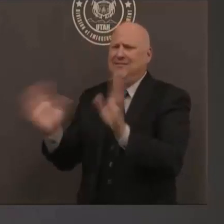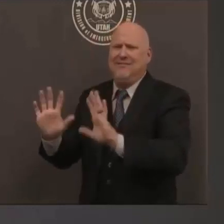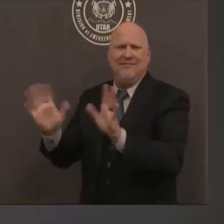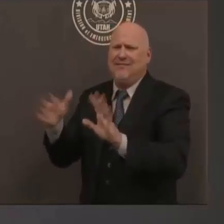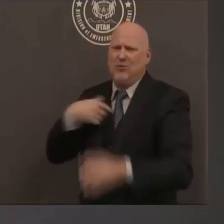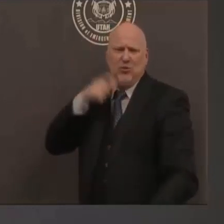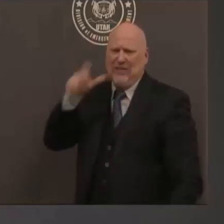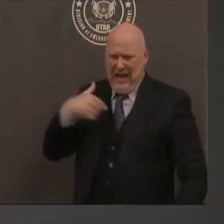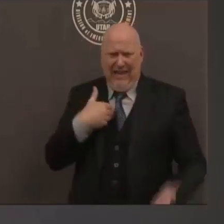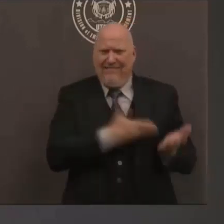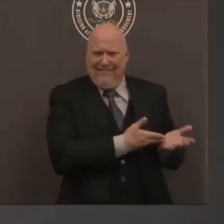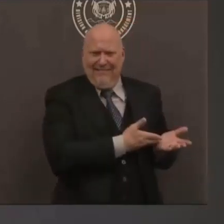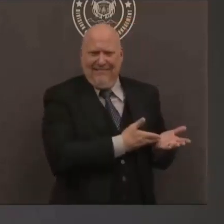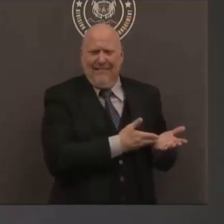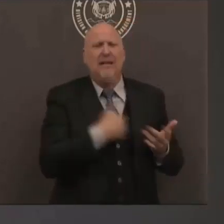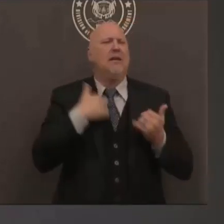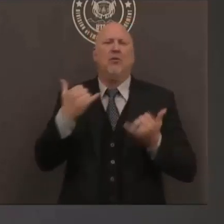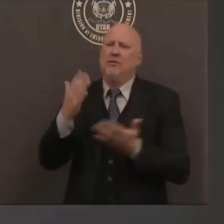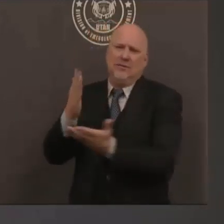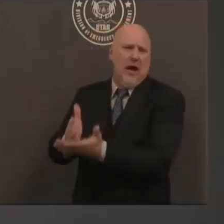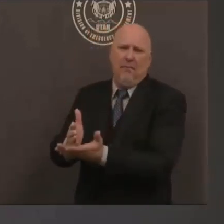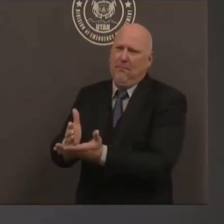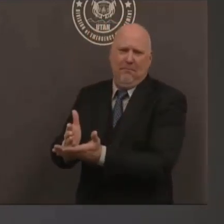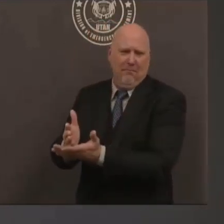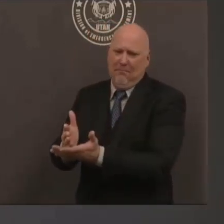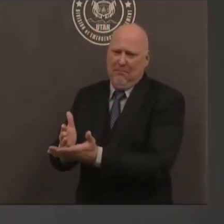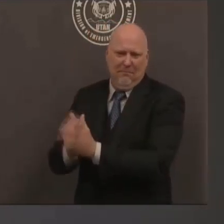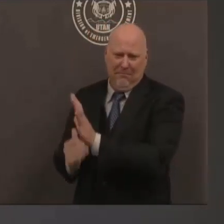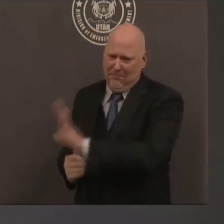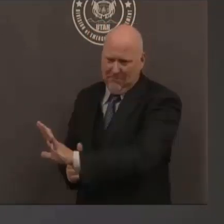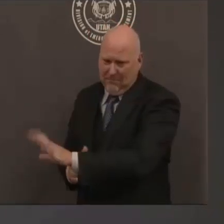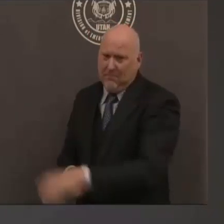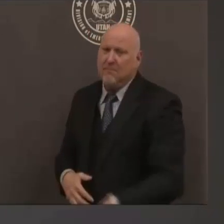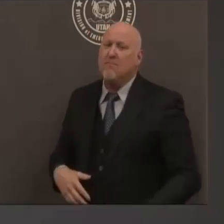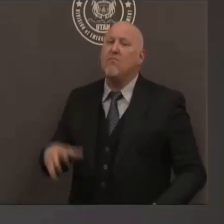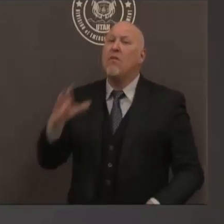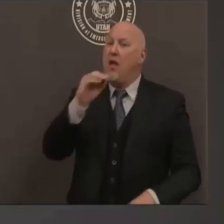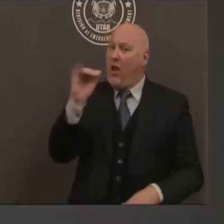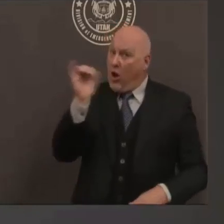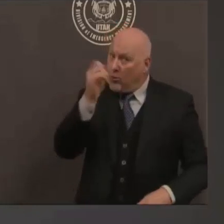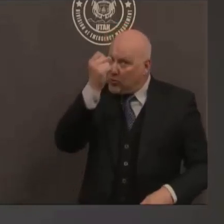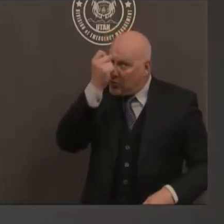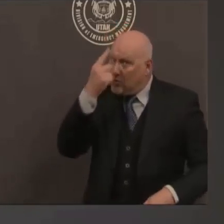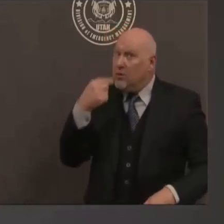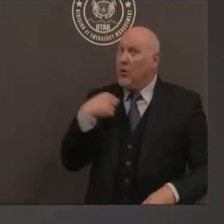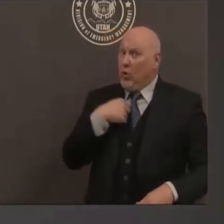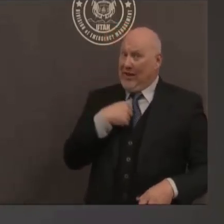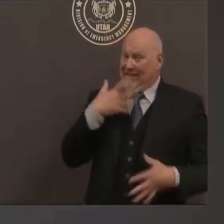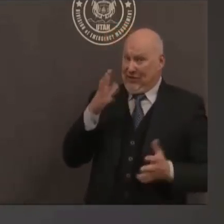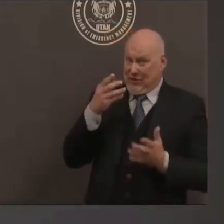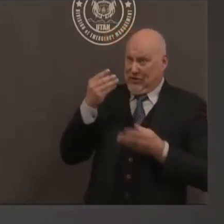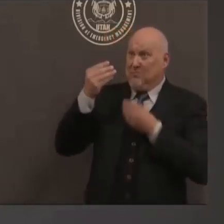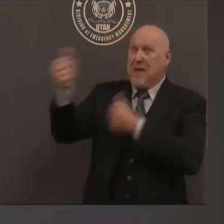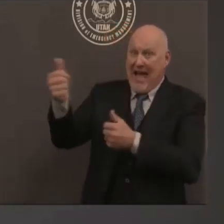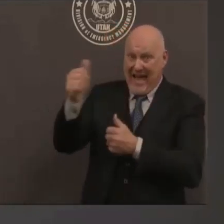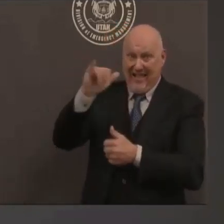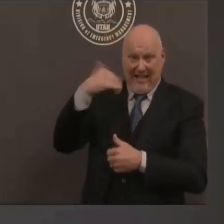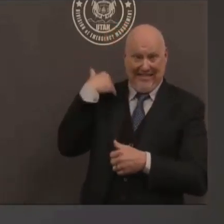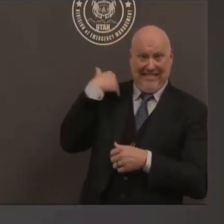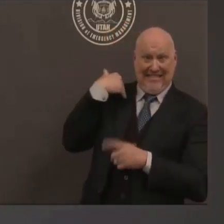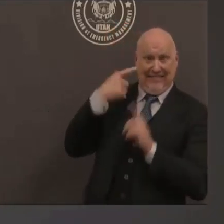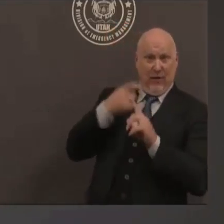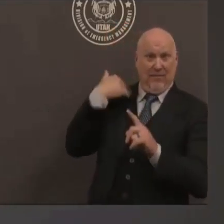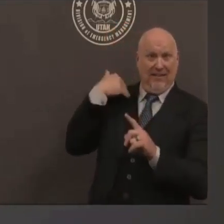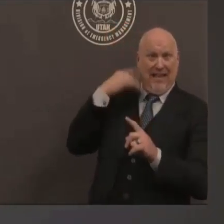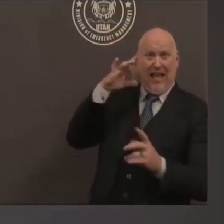protocols of units of hydroxychloroquine. We have, in fact, learned more in the